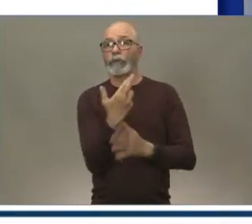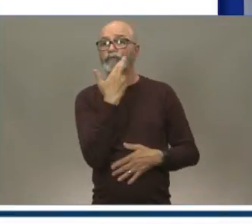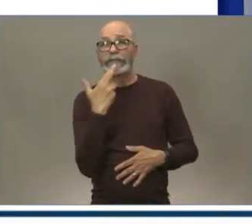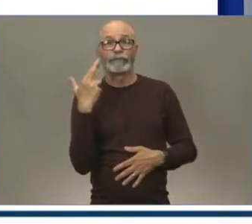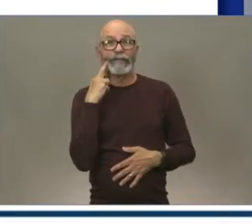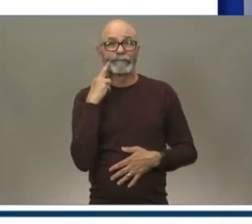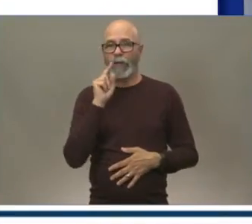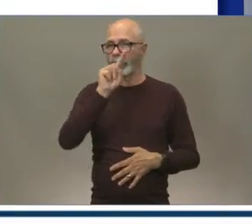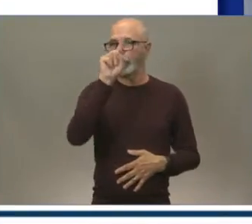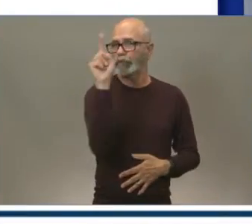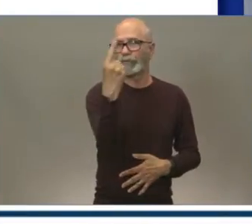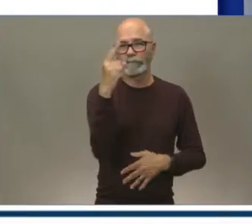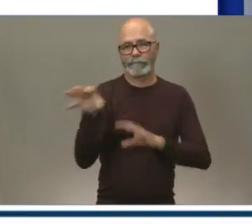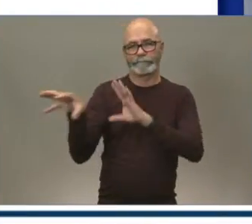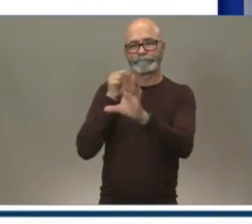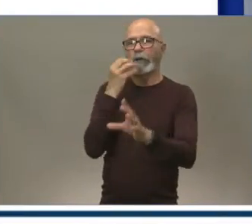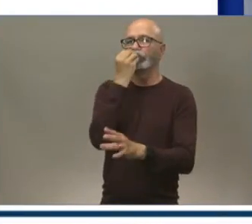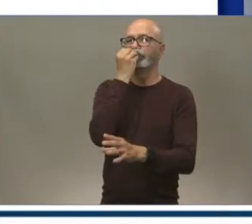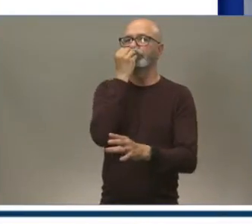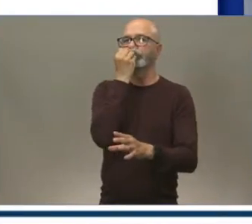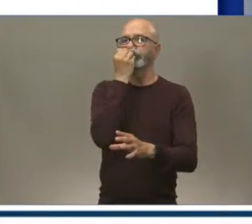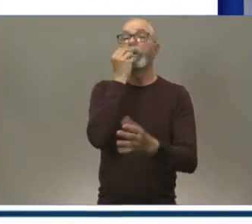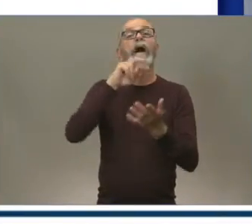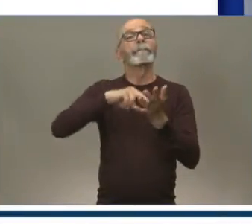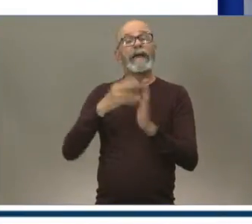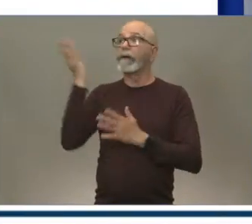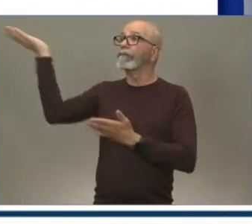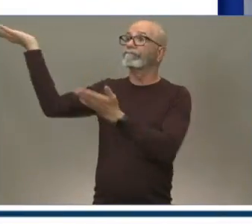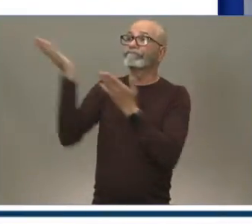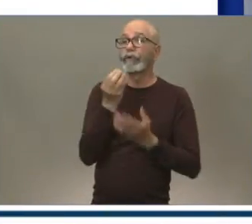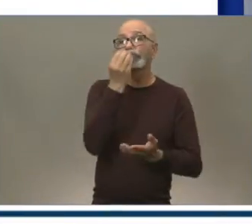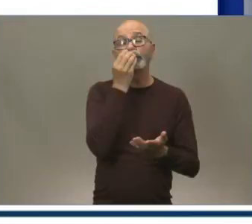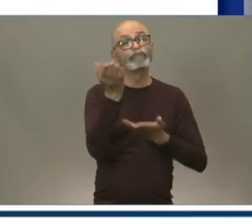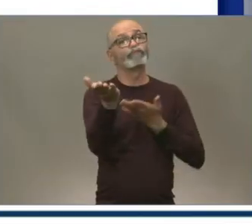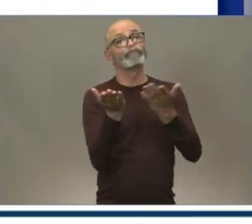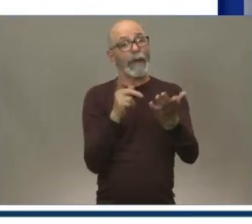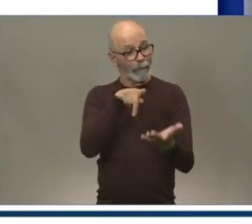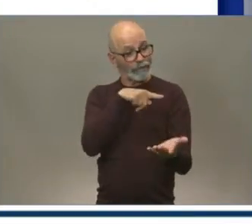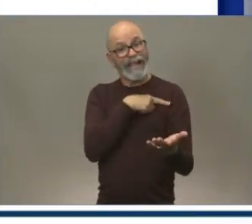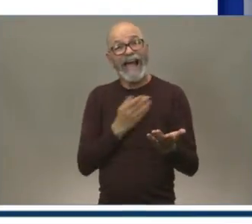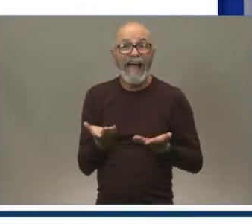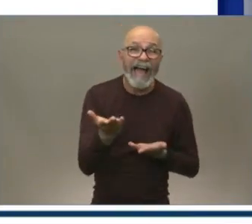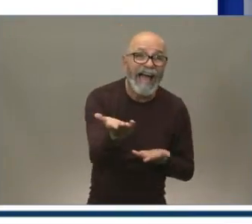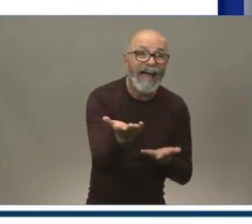closed. Again, Dr. Strang will go over some of these new restrictions in greater detail.